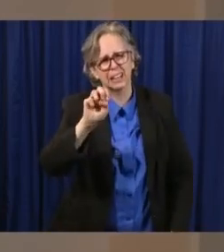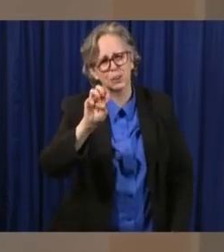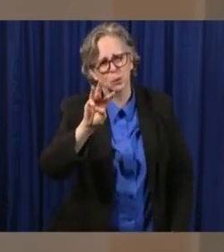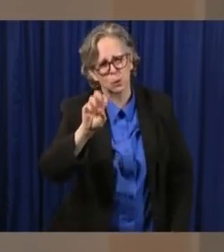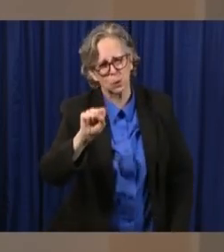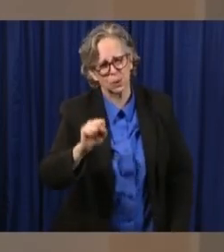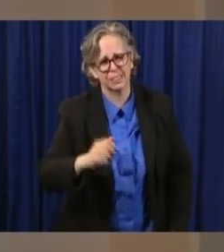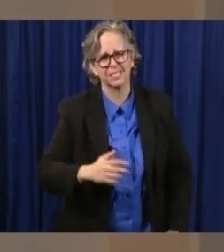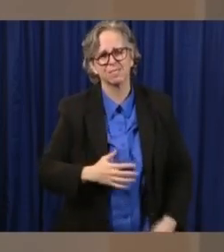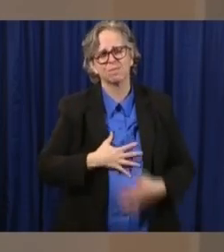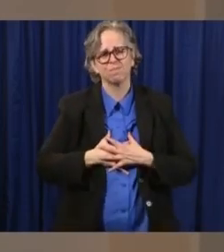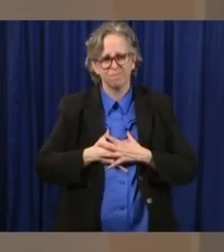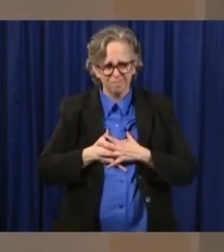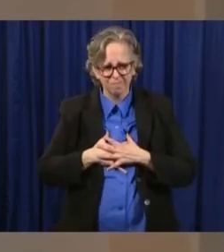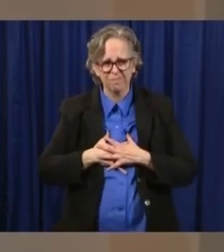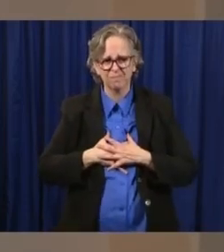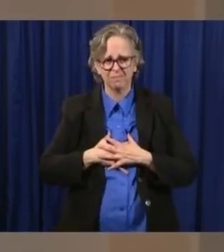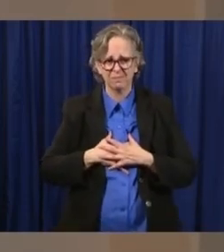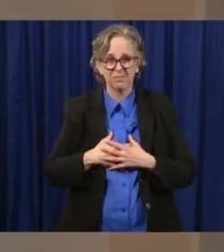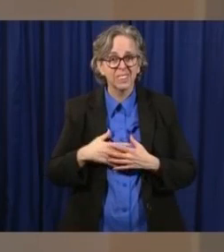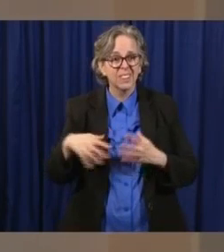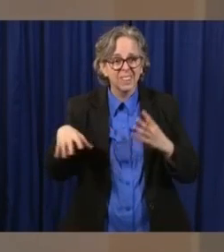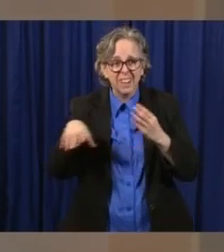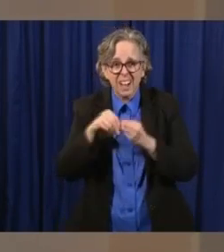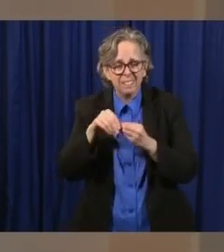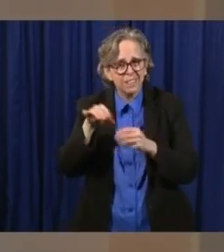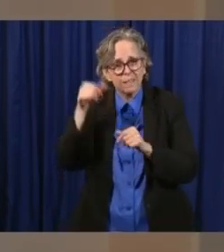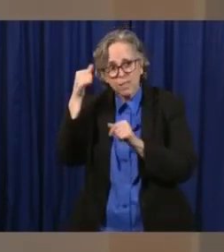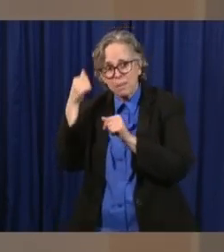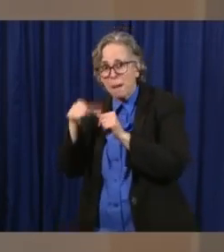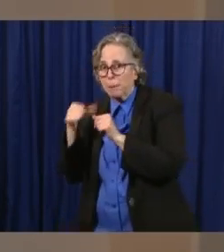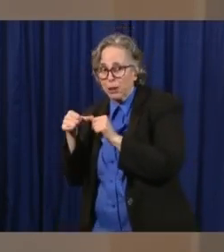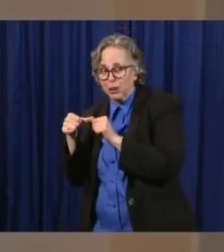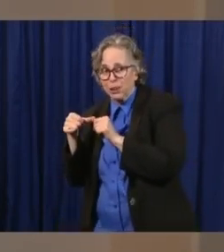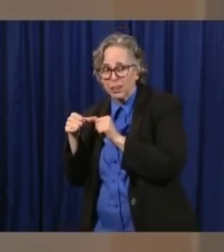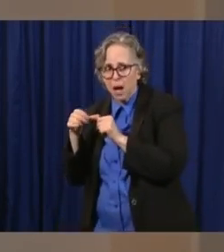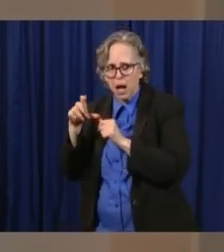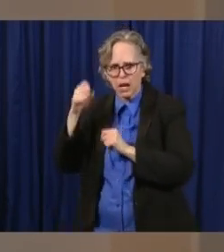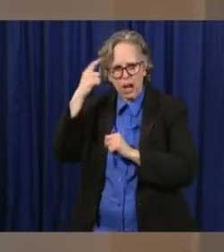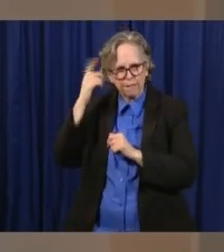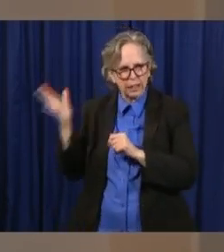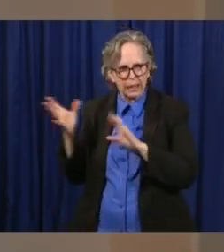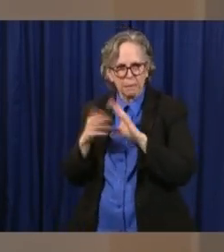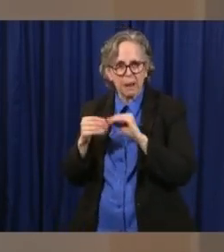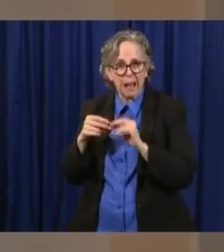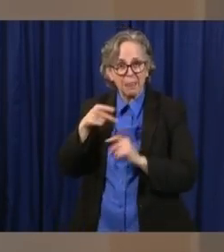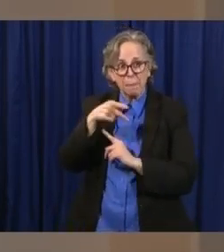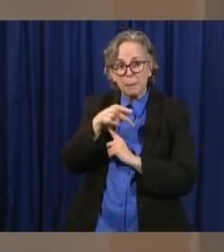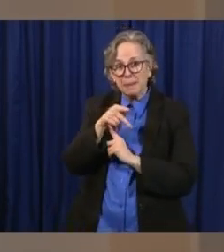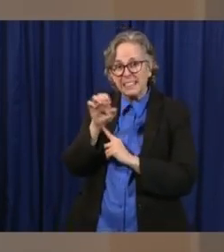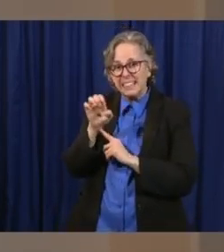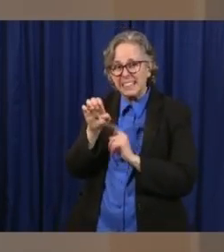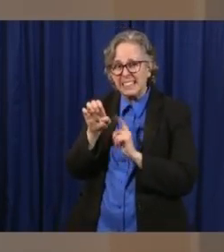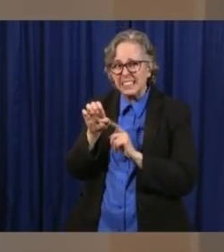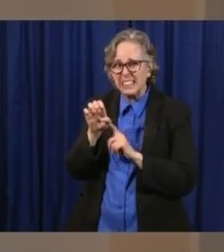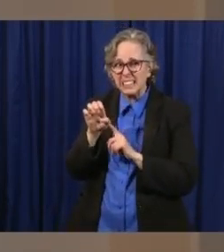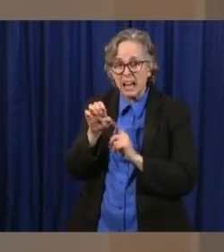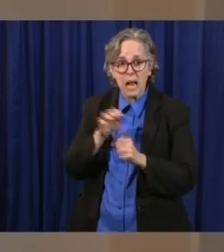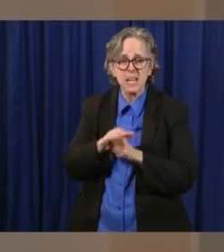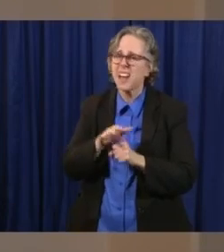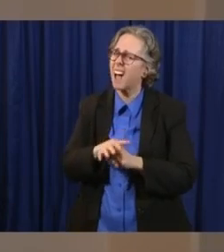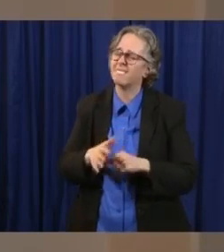the governor touched on earlier, which is the existence of PPE. We don't have enough yet. We have to conserve what we